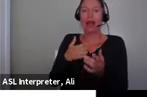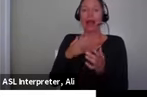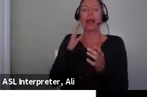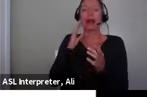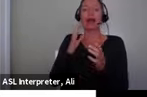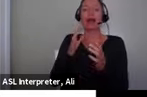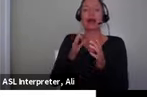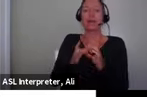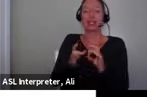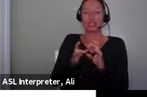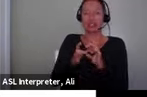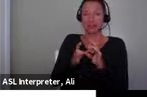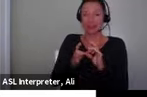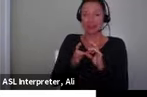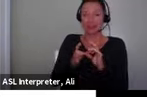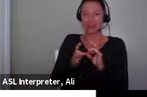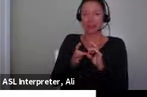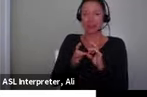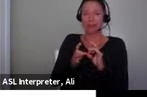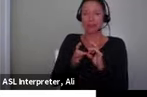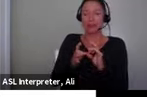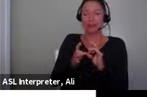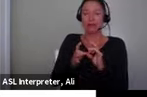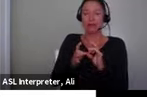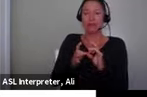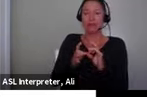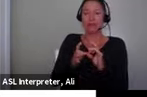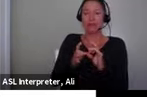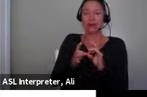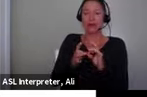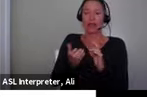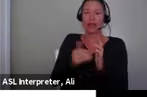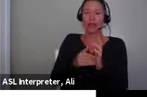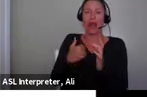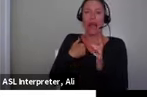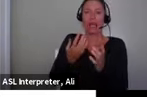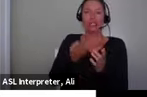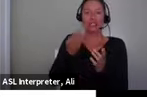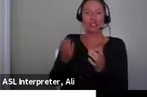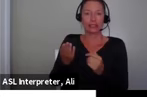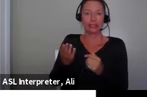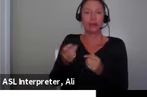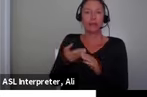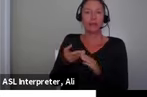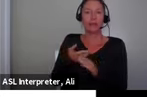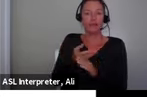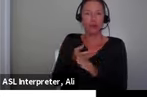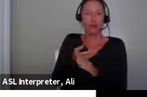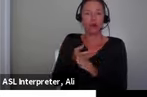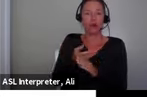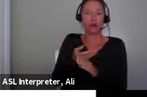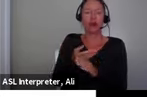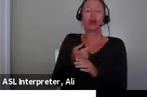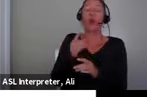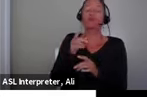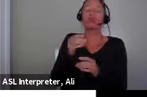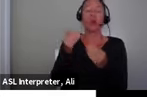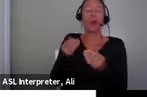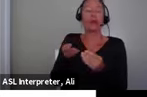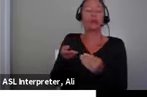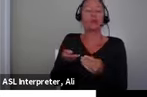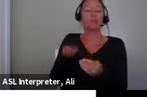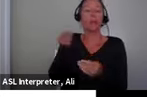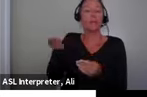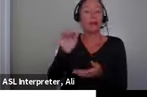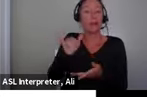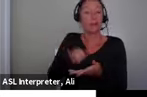won't comment on that question, but again, I at least suggest that you forward this comment in writing, and that way it will be